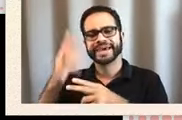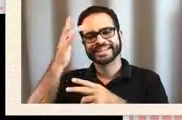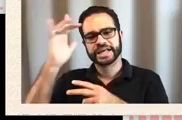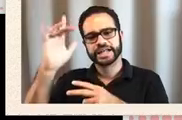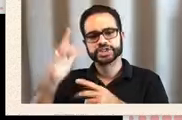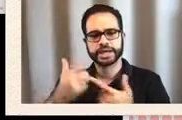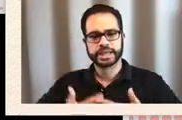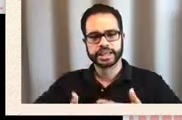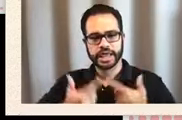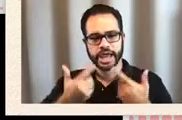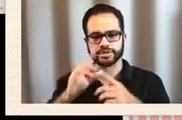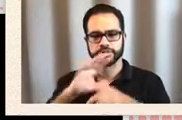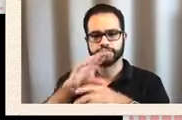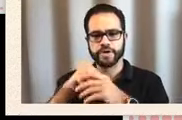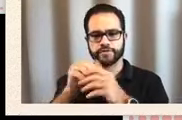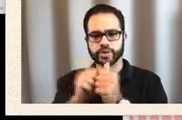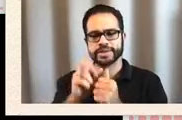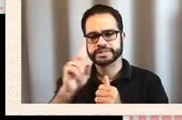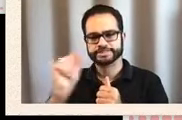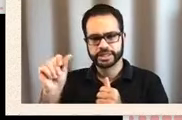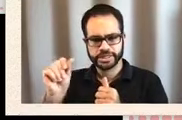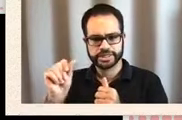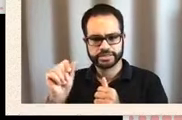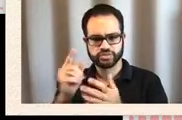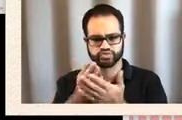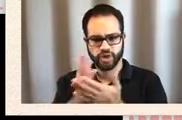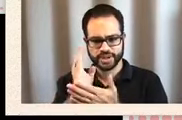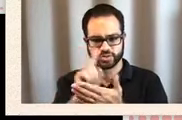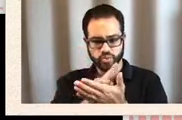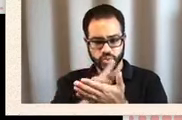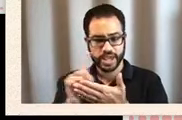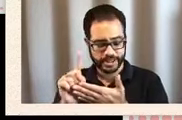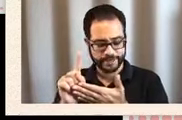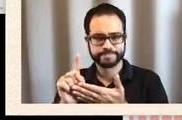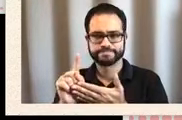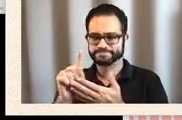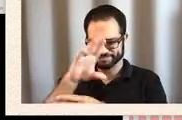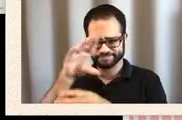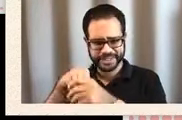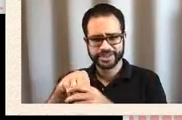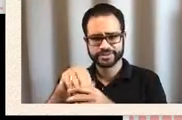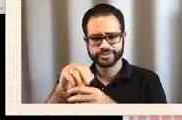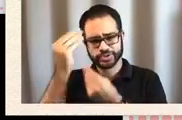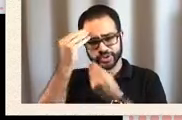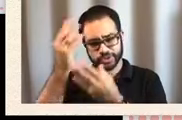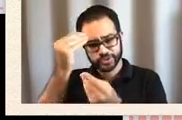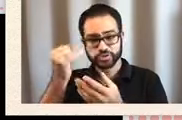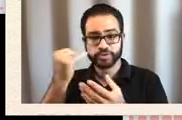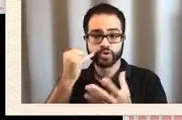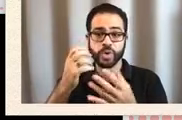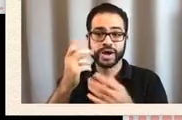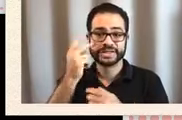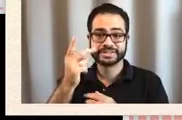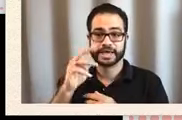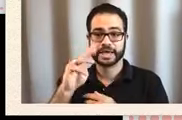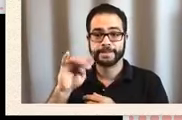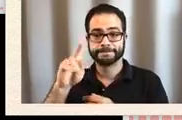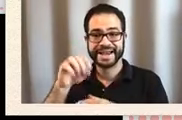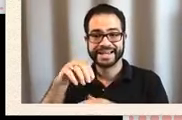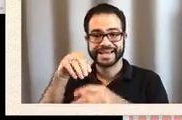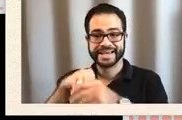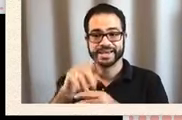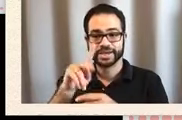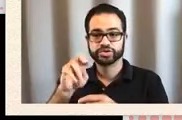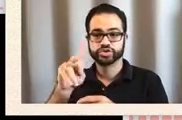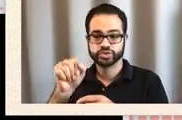Is that right, Mike? Yep. And he was in the news. So if you want to go see a video of Mike in the news, which you should because it's